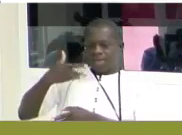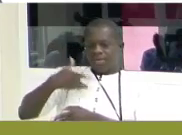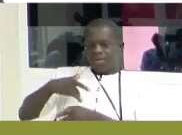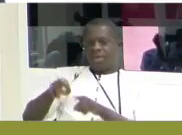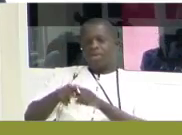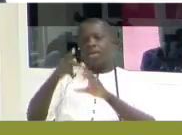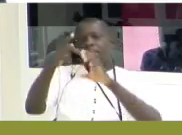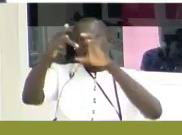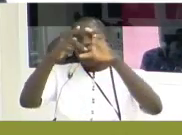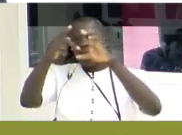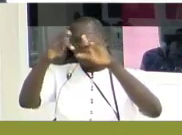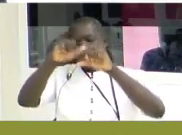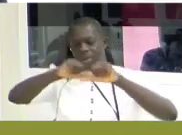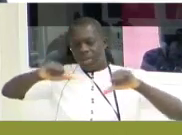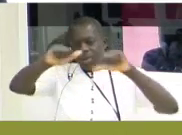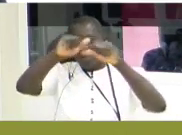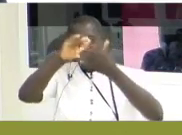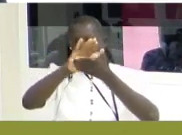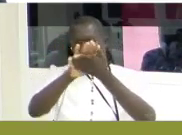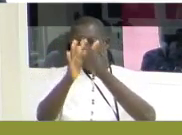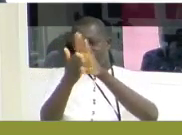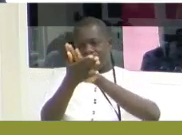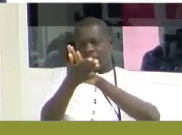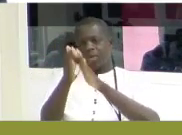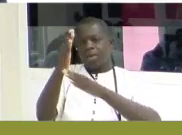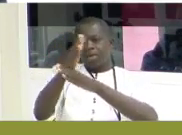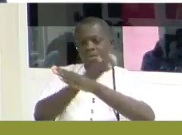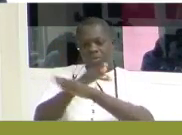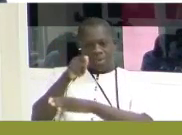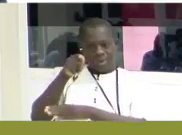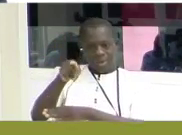market, because prior to that, she called me